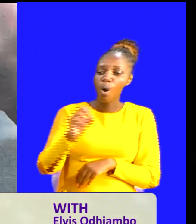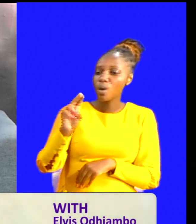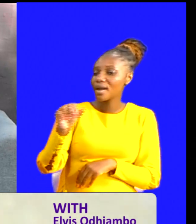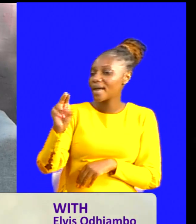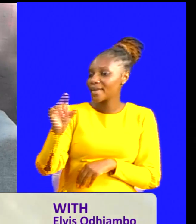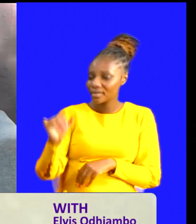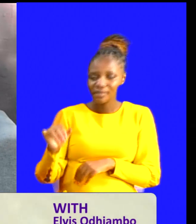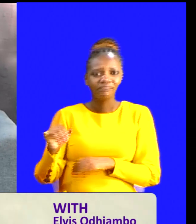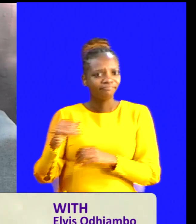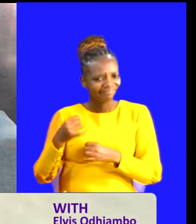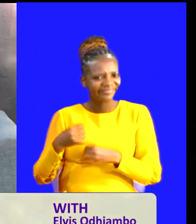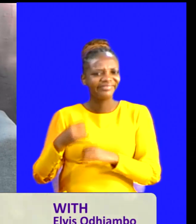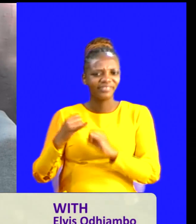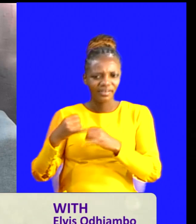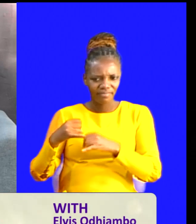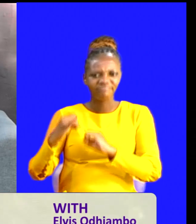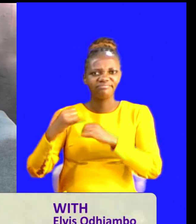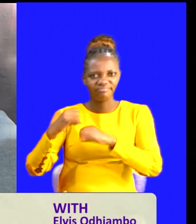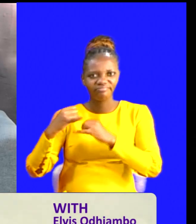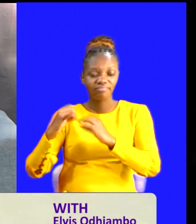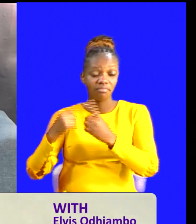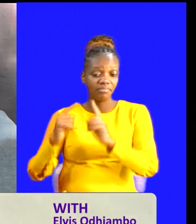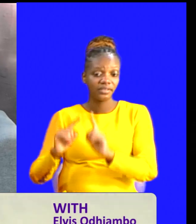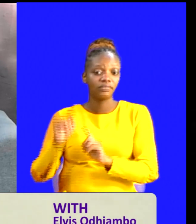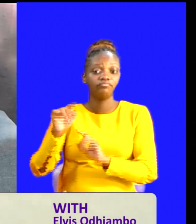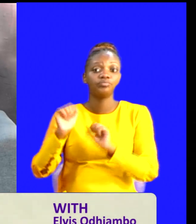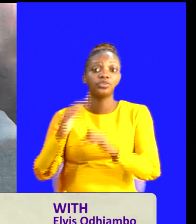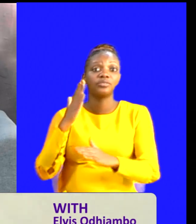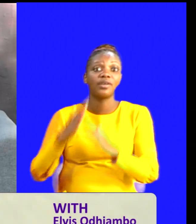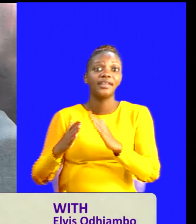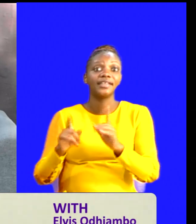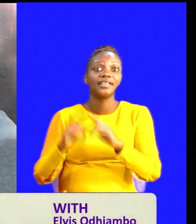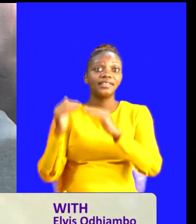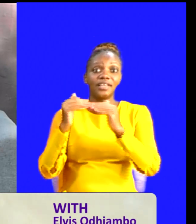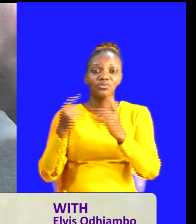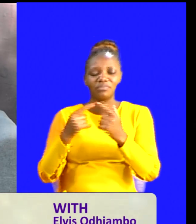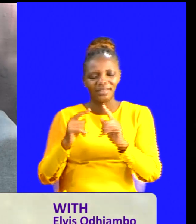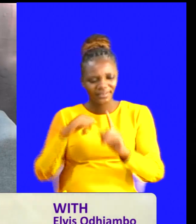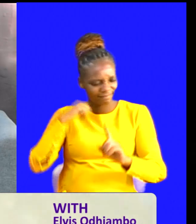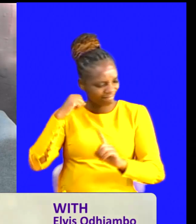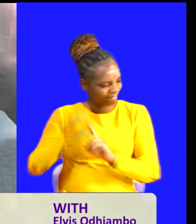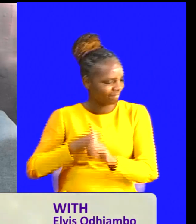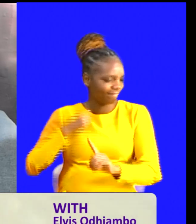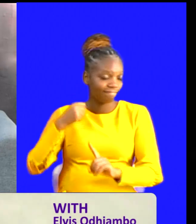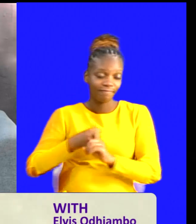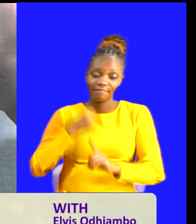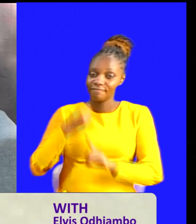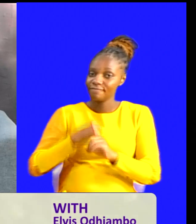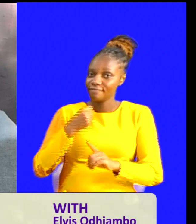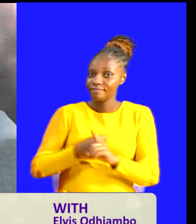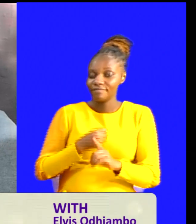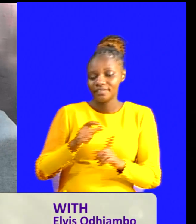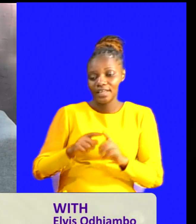saves because Burnley could have gone ahead and it could have basically ended as a draw. But you saw how Johnny Evans was